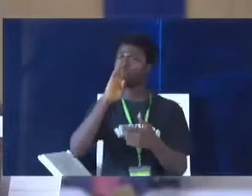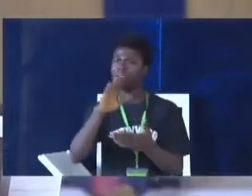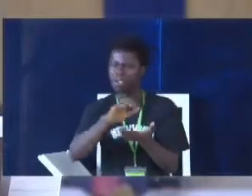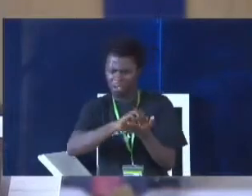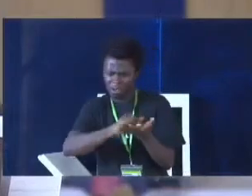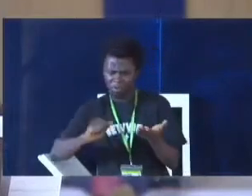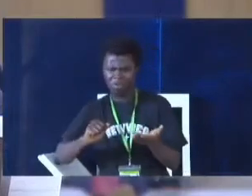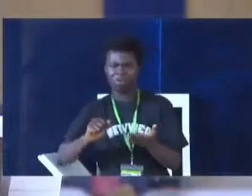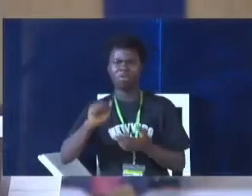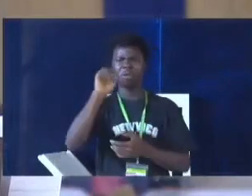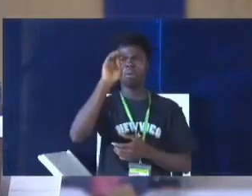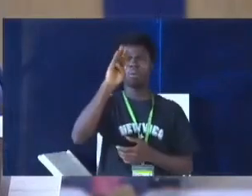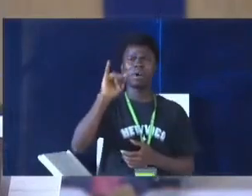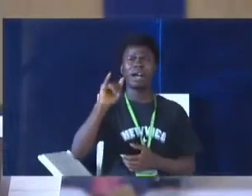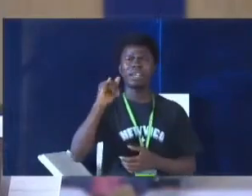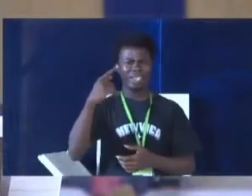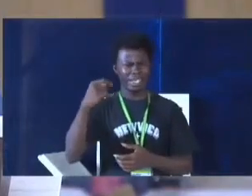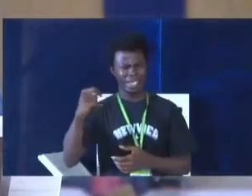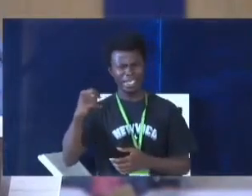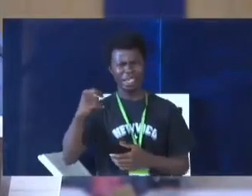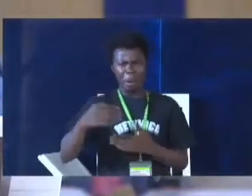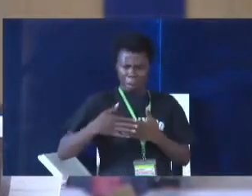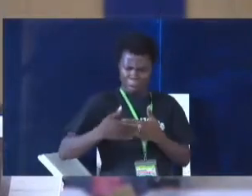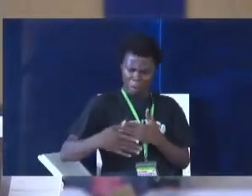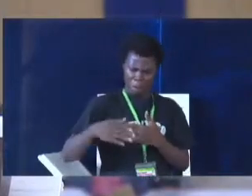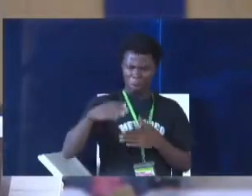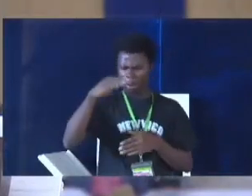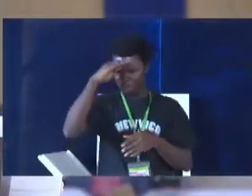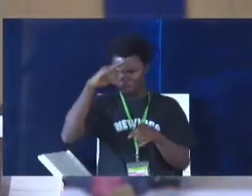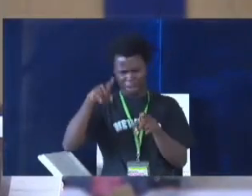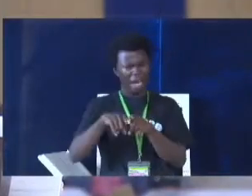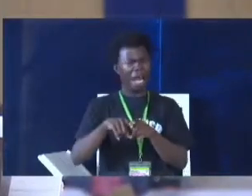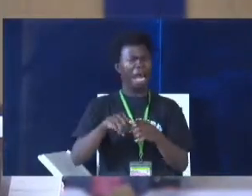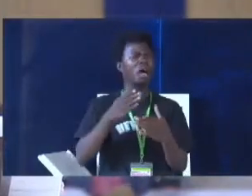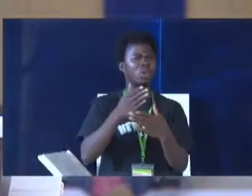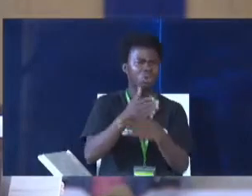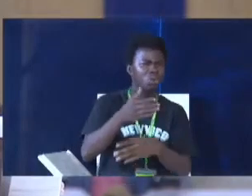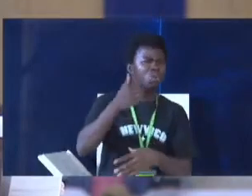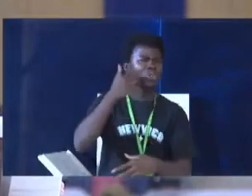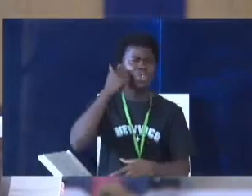his brothers due to envy and hatred.